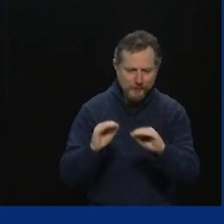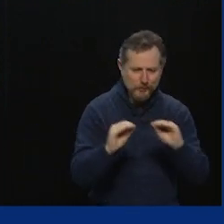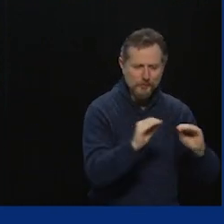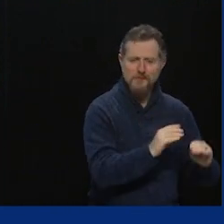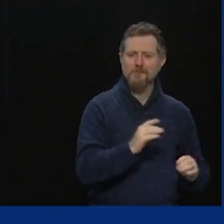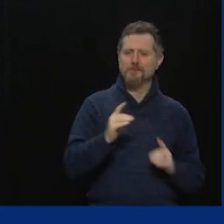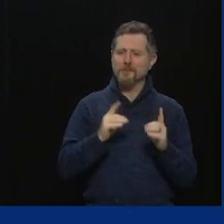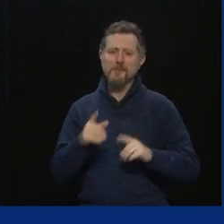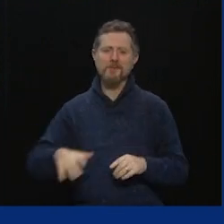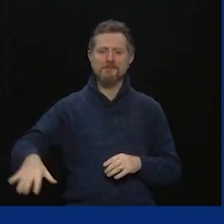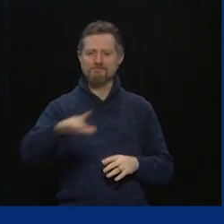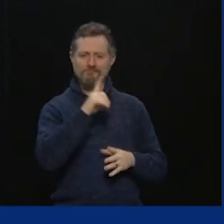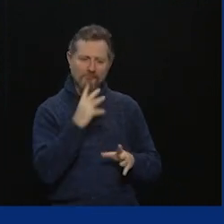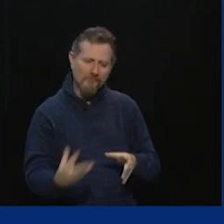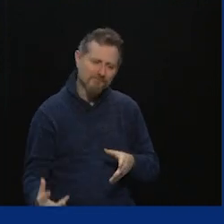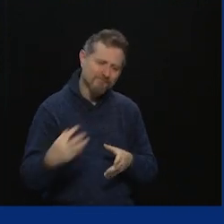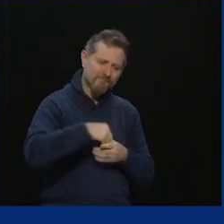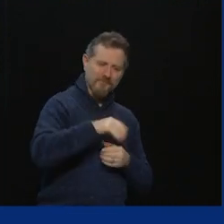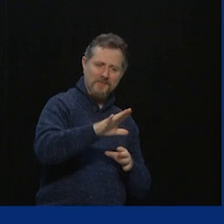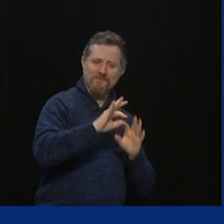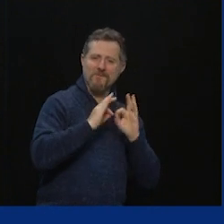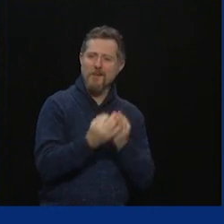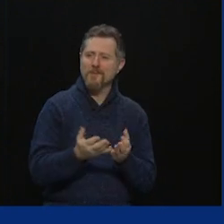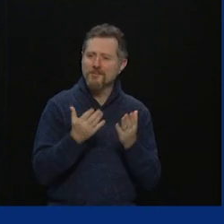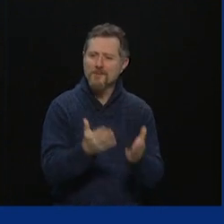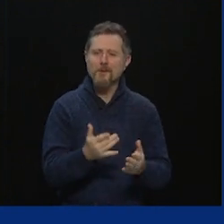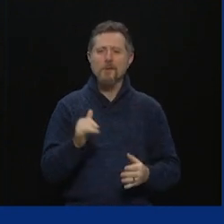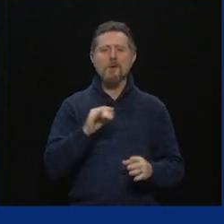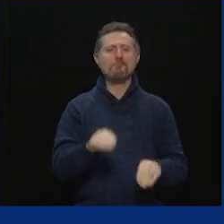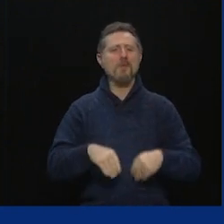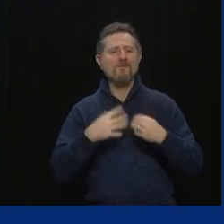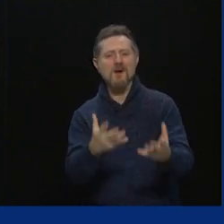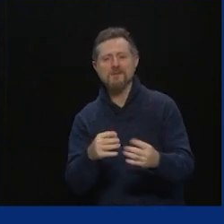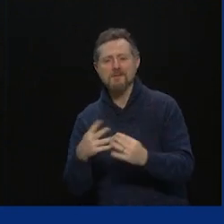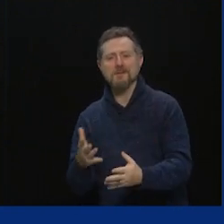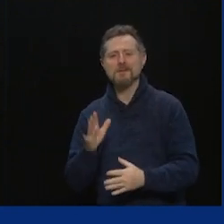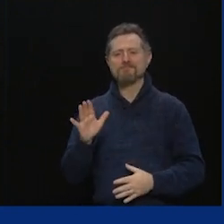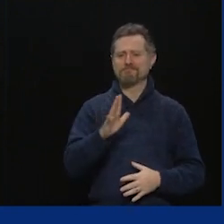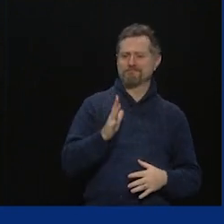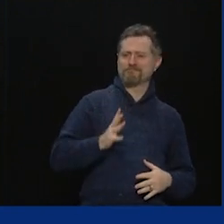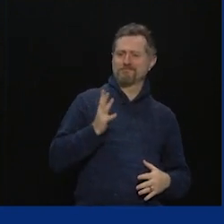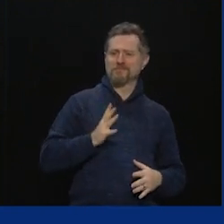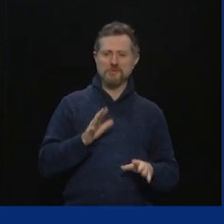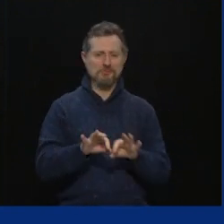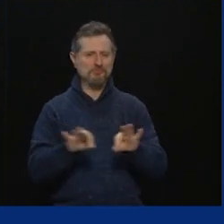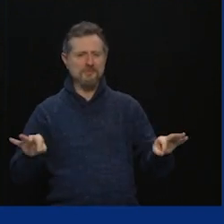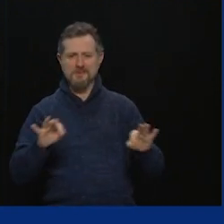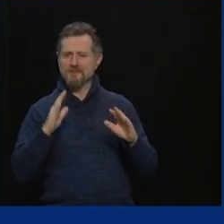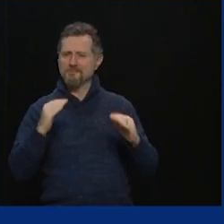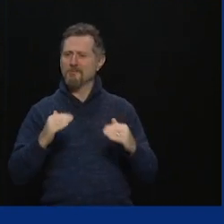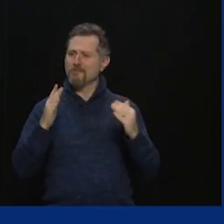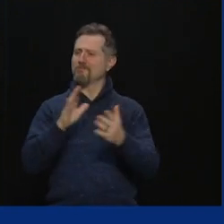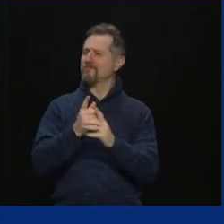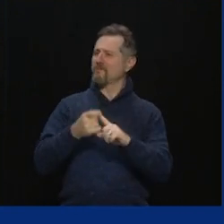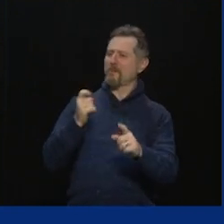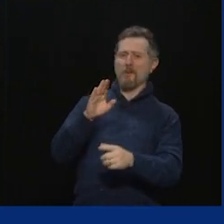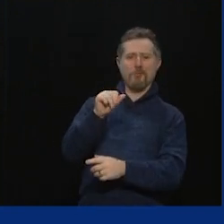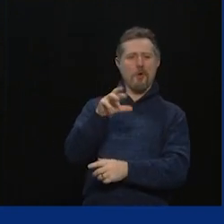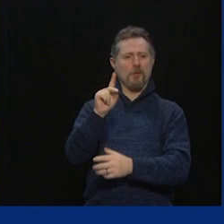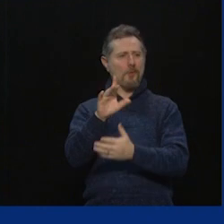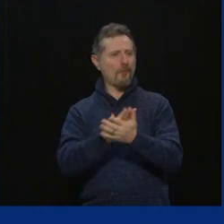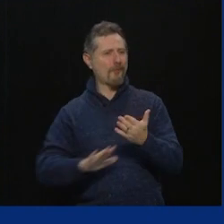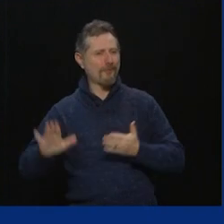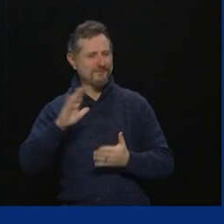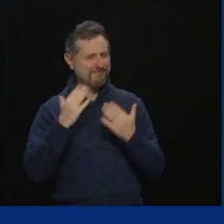of the family, and to eventually give them that very prestigious degree from Bard College. I want to thank you for what you've done. You know, as I said